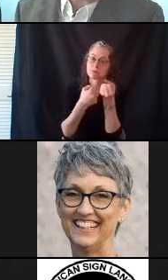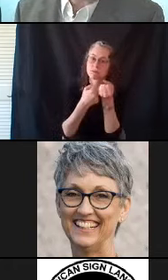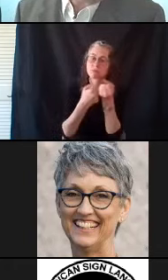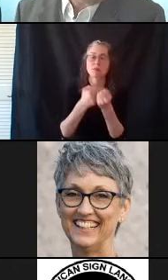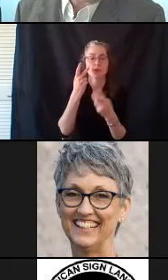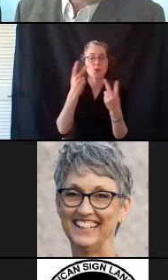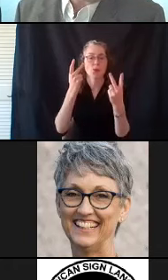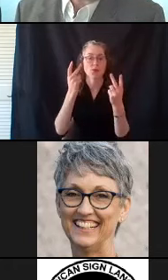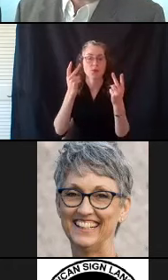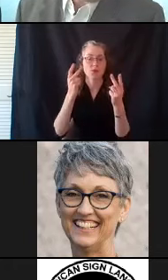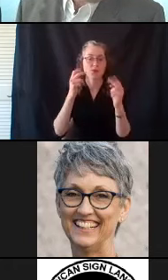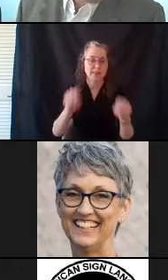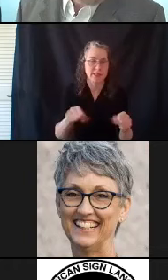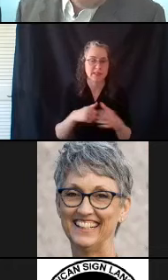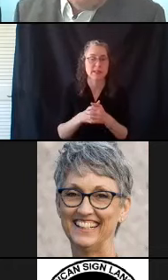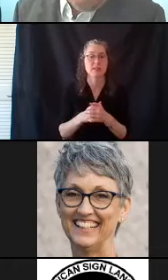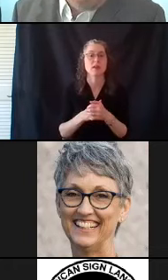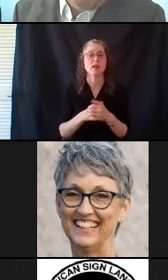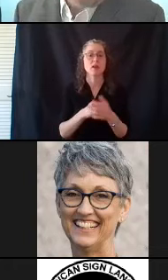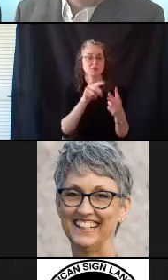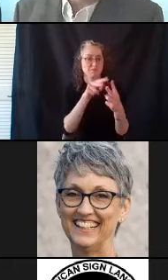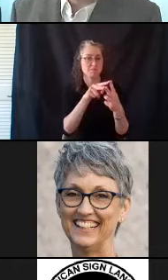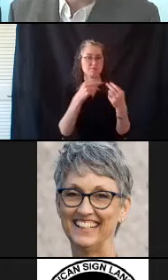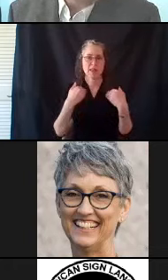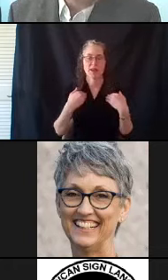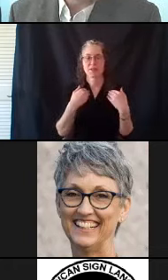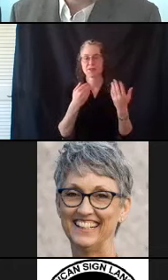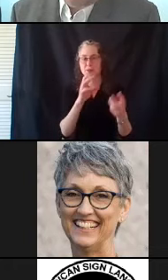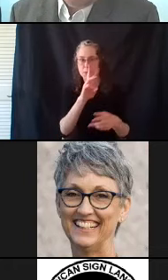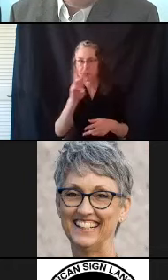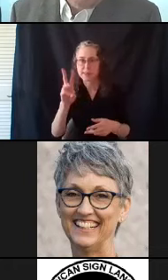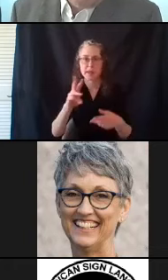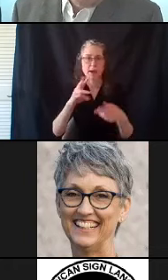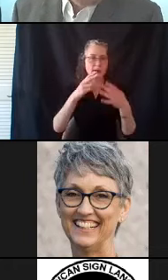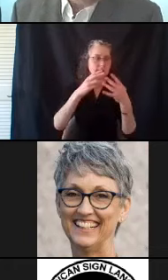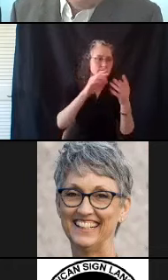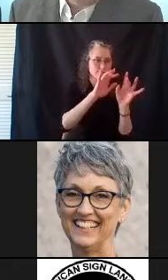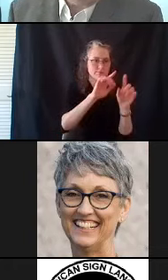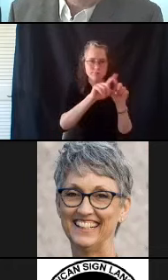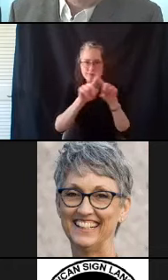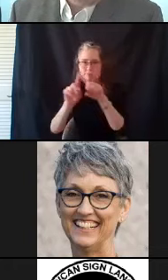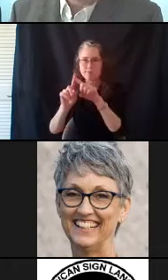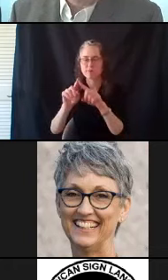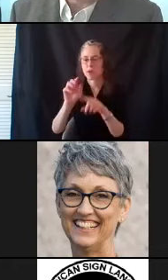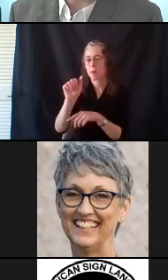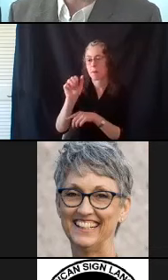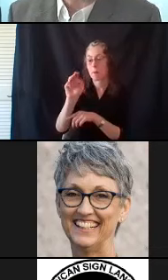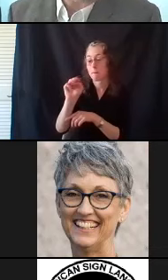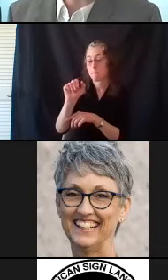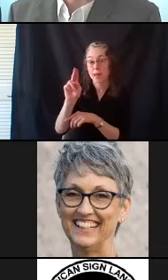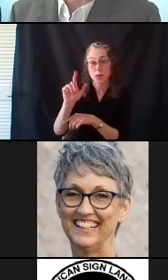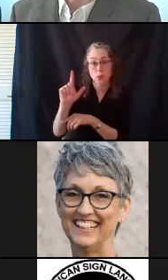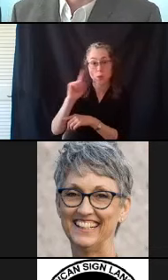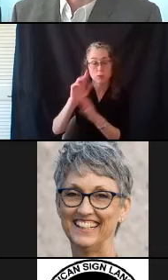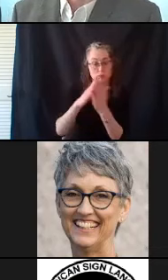some great materials out. If you check AARP's website, they have a great manual to check out and